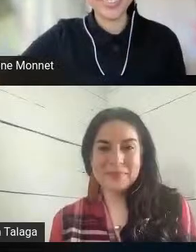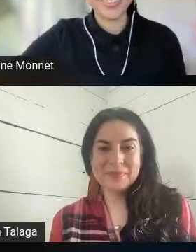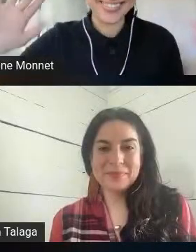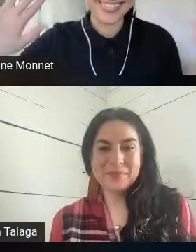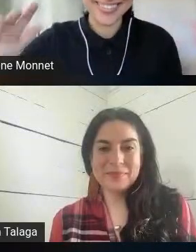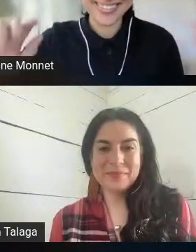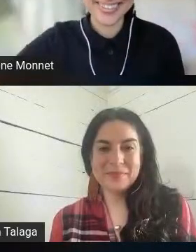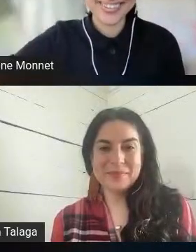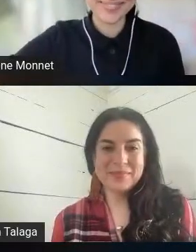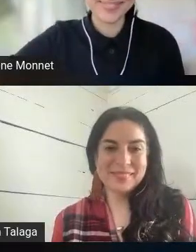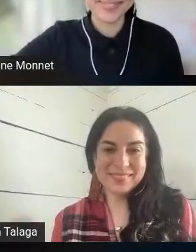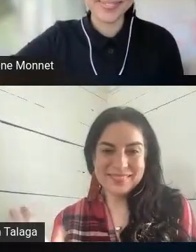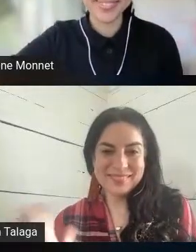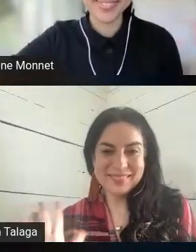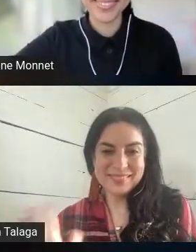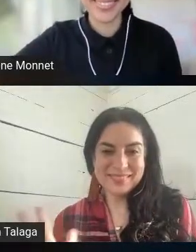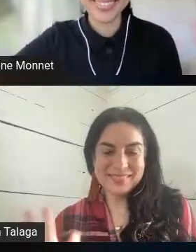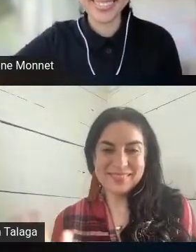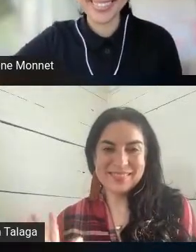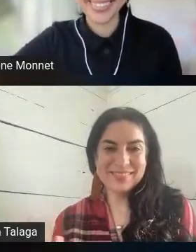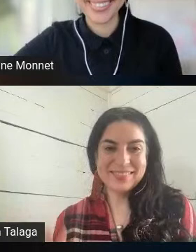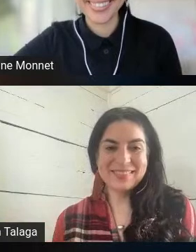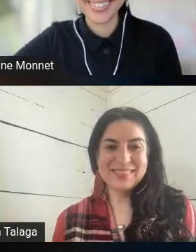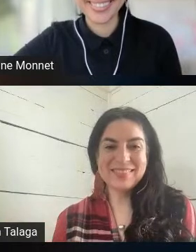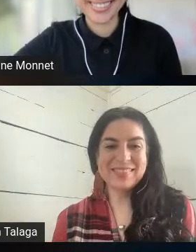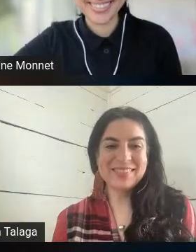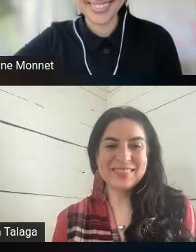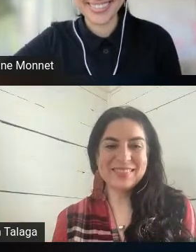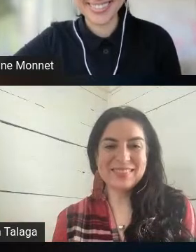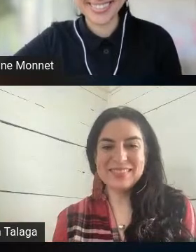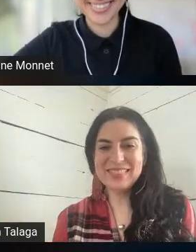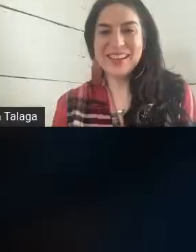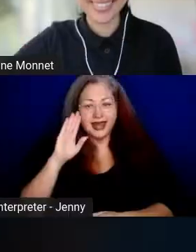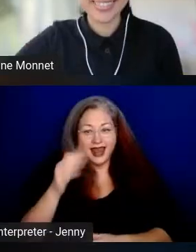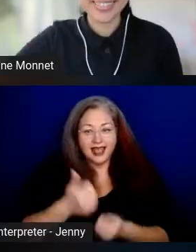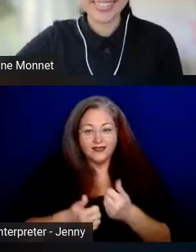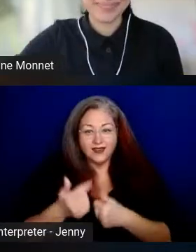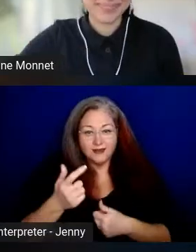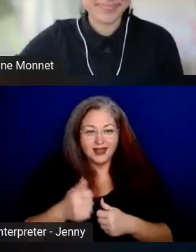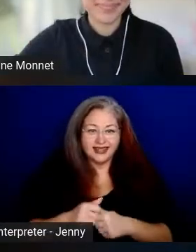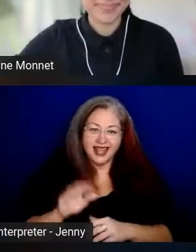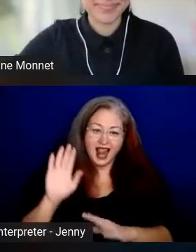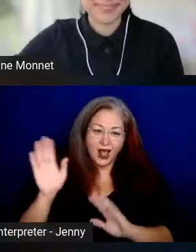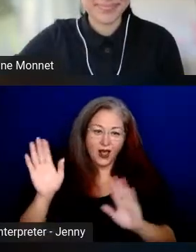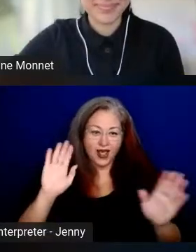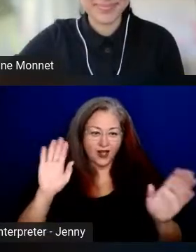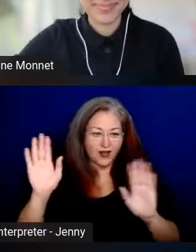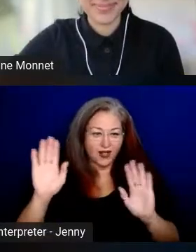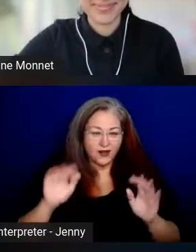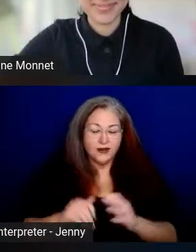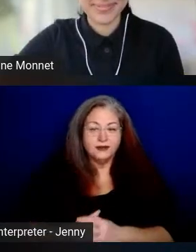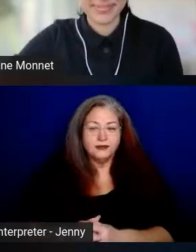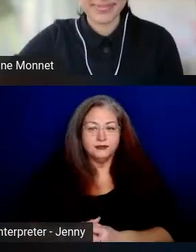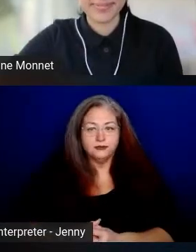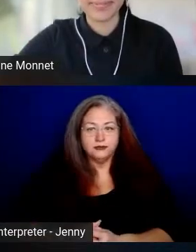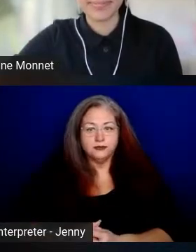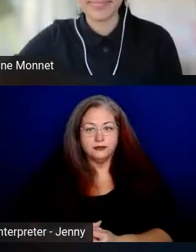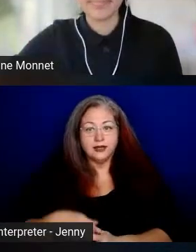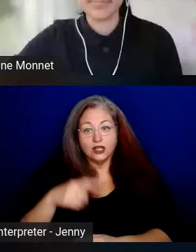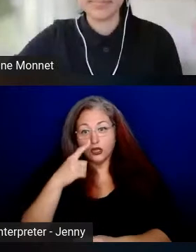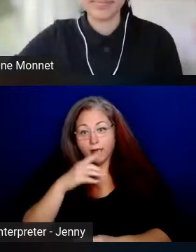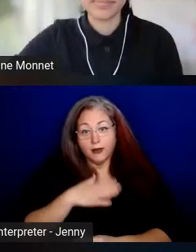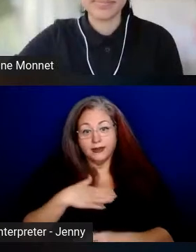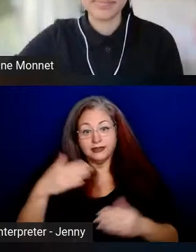Hola, hola, gracias. Hola. Hola. Hi, everyone. Hi. If you could